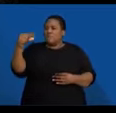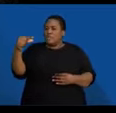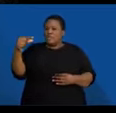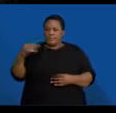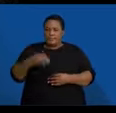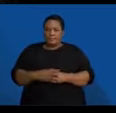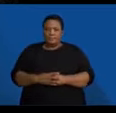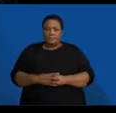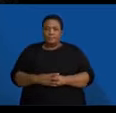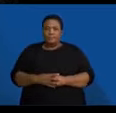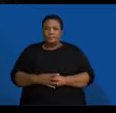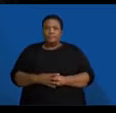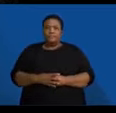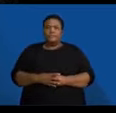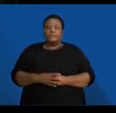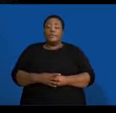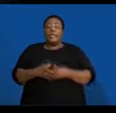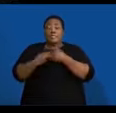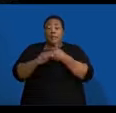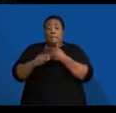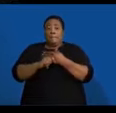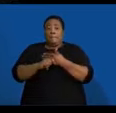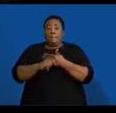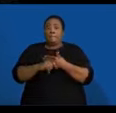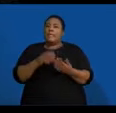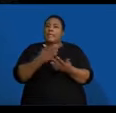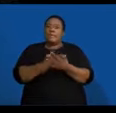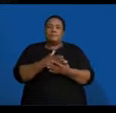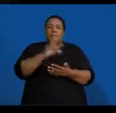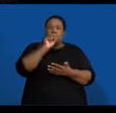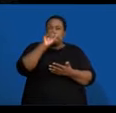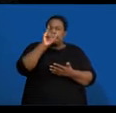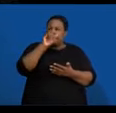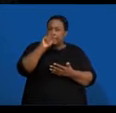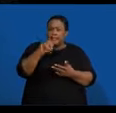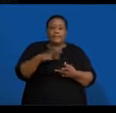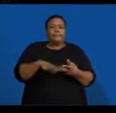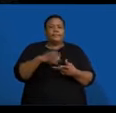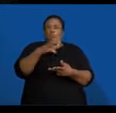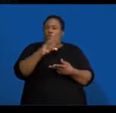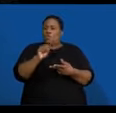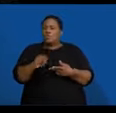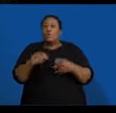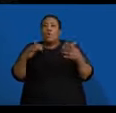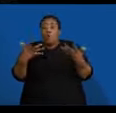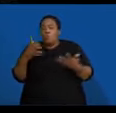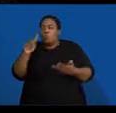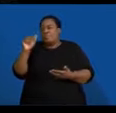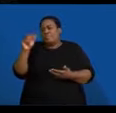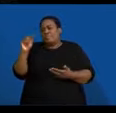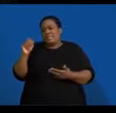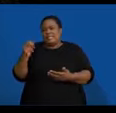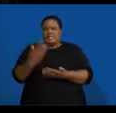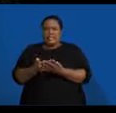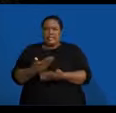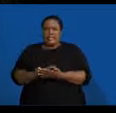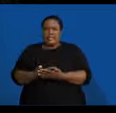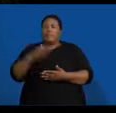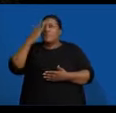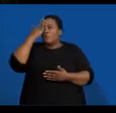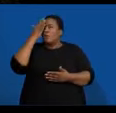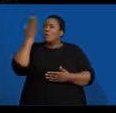Your trigonometric term can be sine, can be cos, or it can be tan. Now, you know that from the previous question that